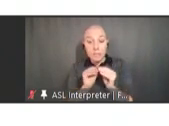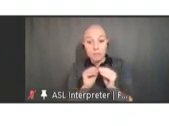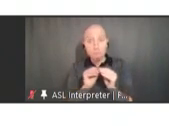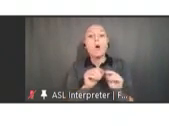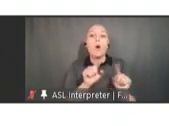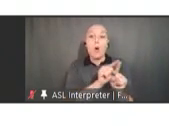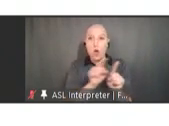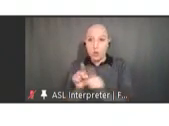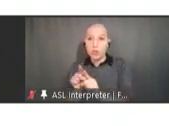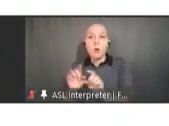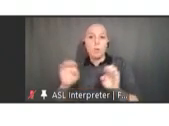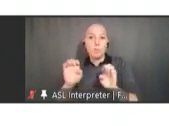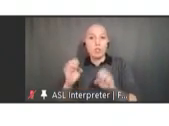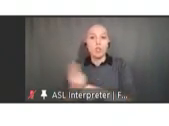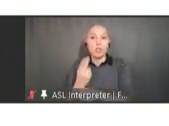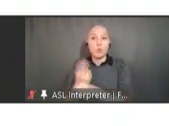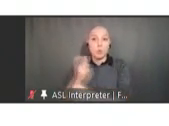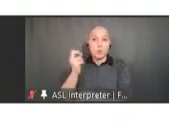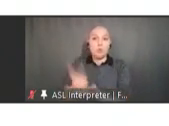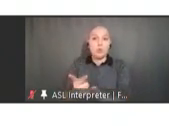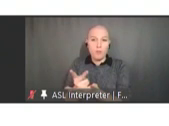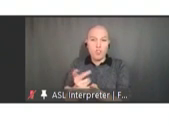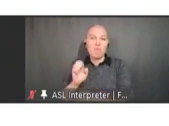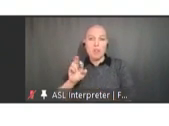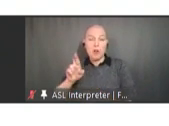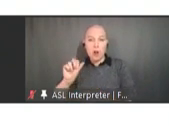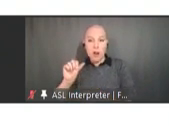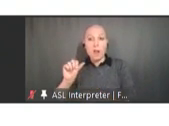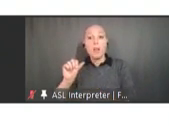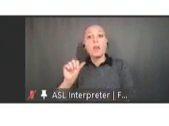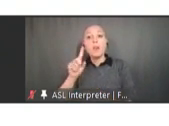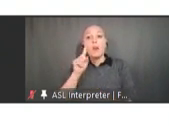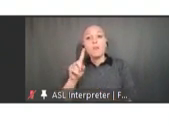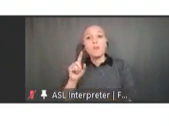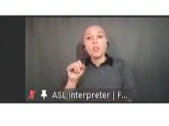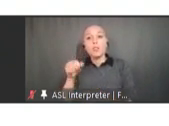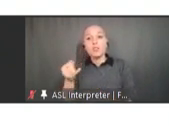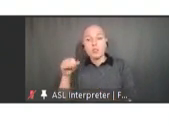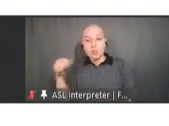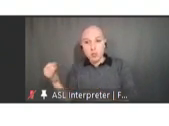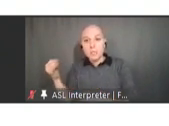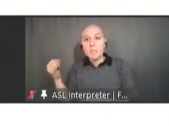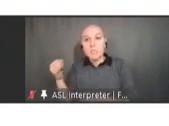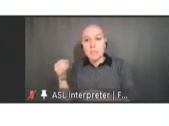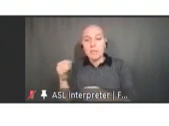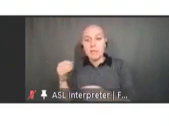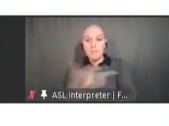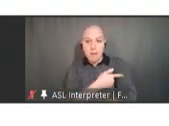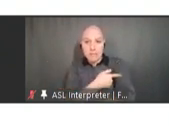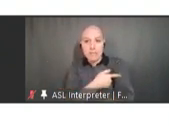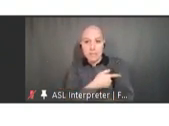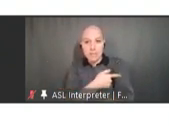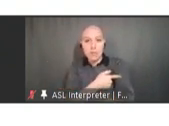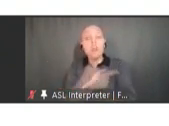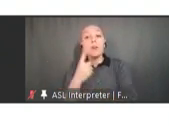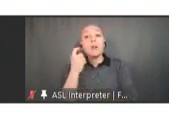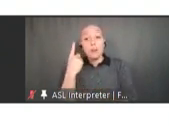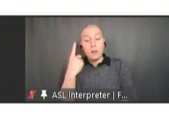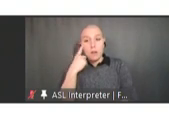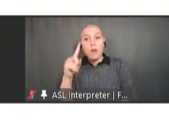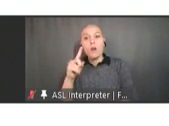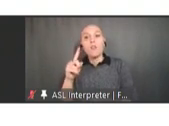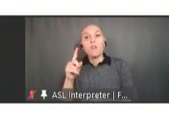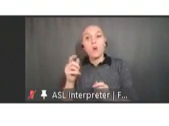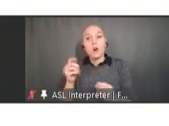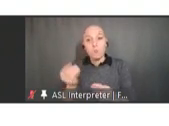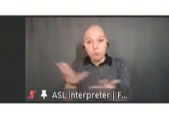emergency use authorization of the Janssen Biotech Incorporated COVID-19 vaccine for the administration of an